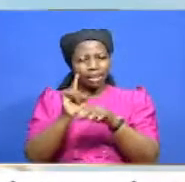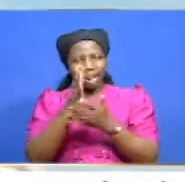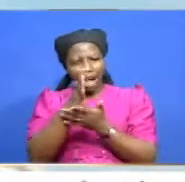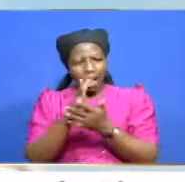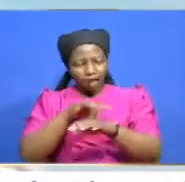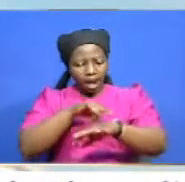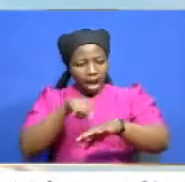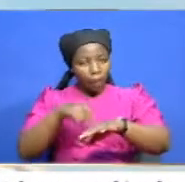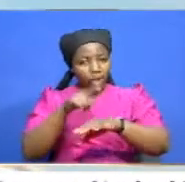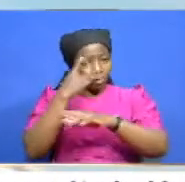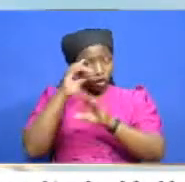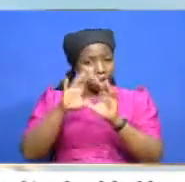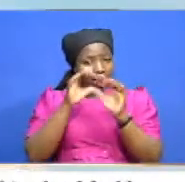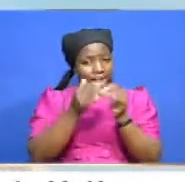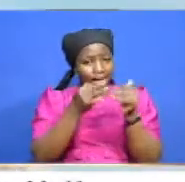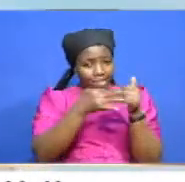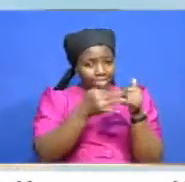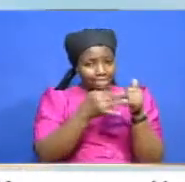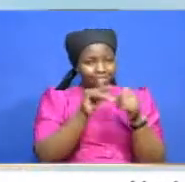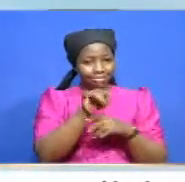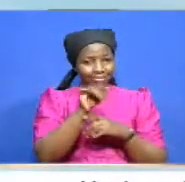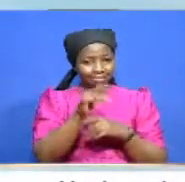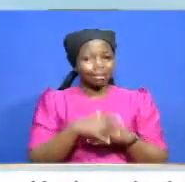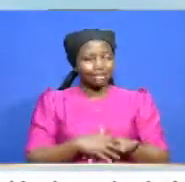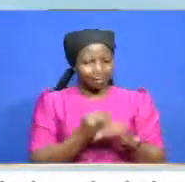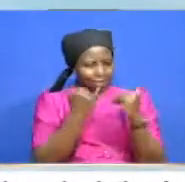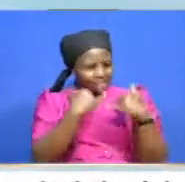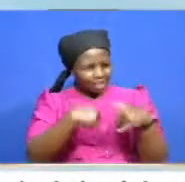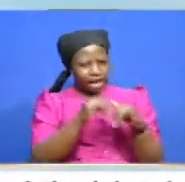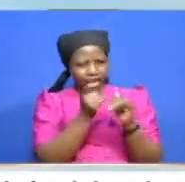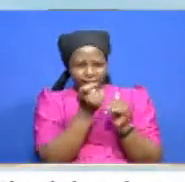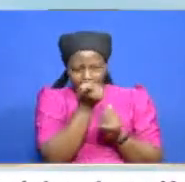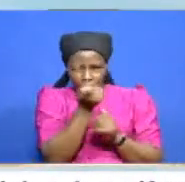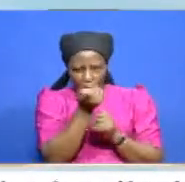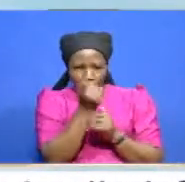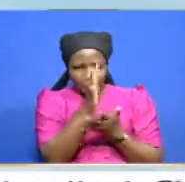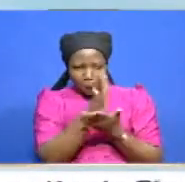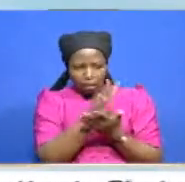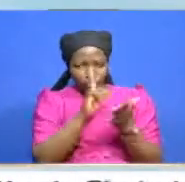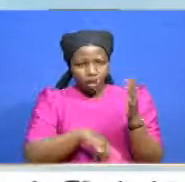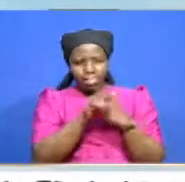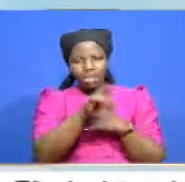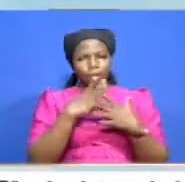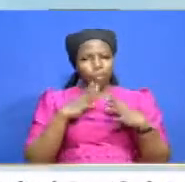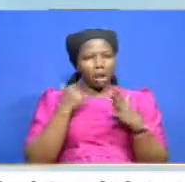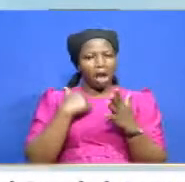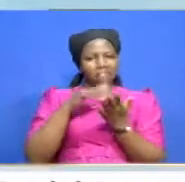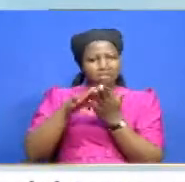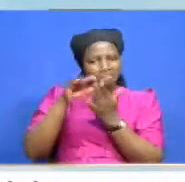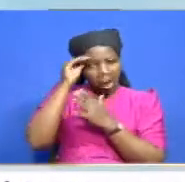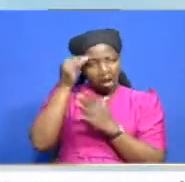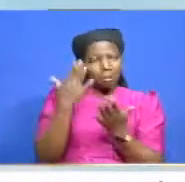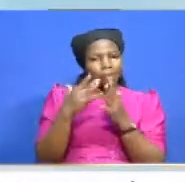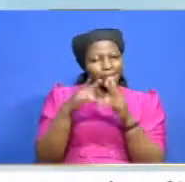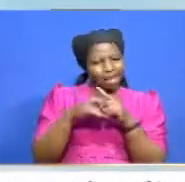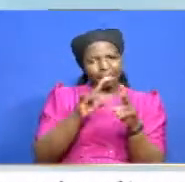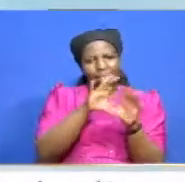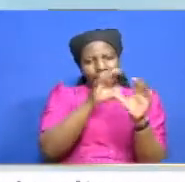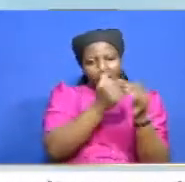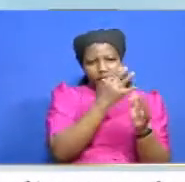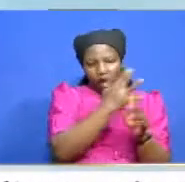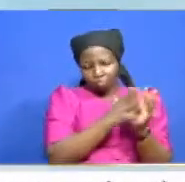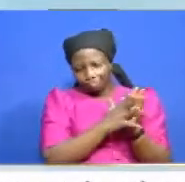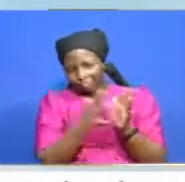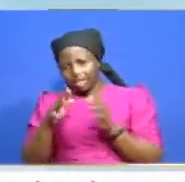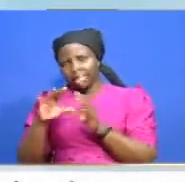And they test a very small section of what these people have learned from maybe class 4 up to class 8. Very